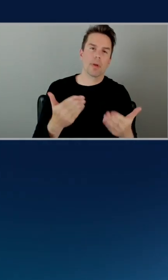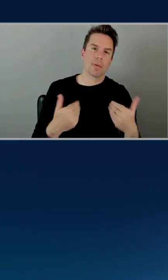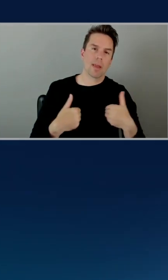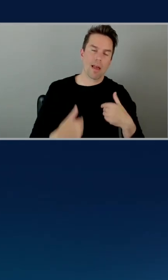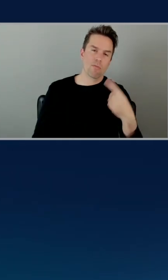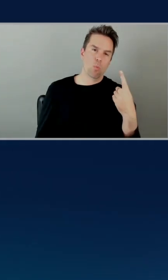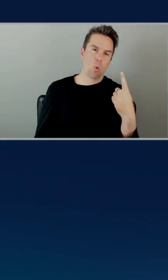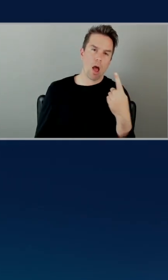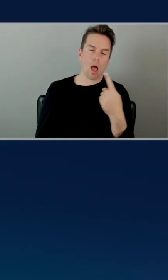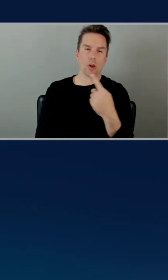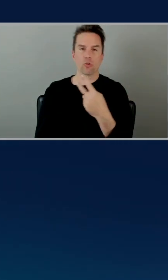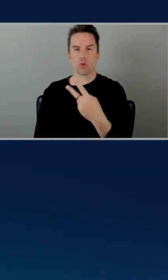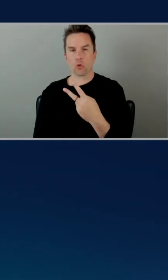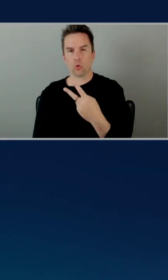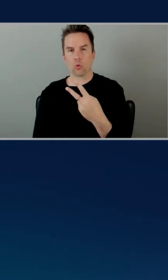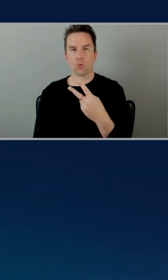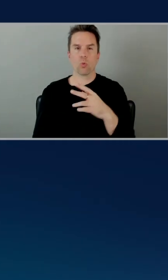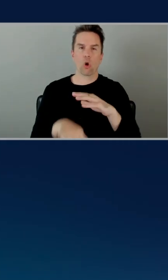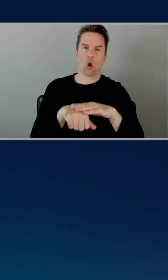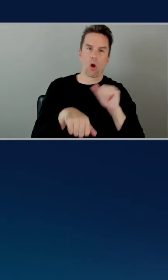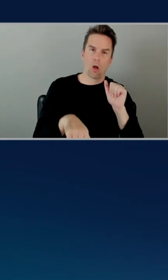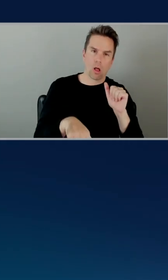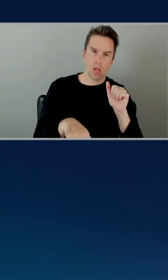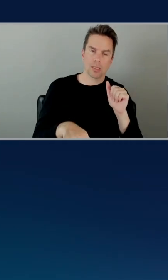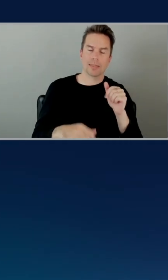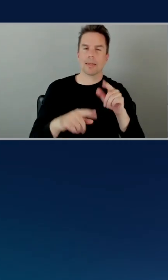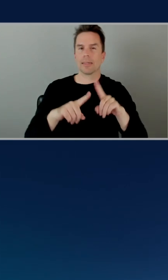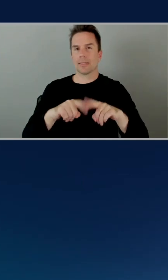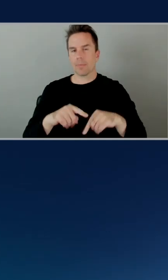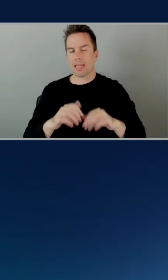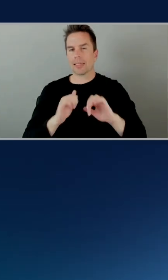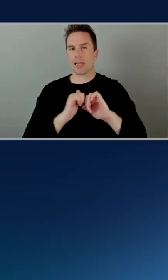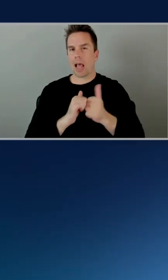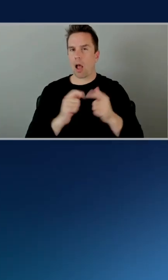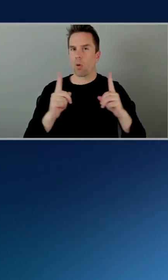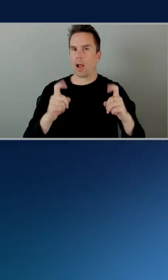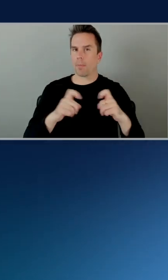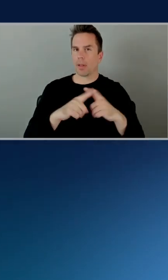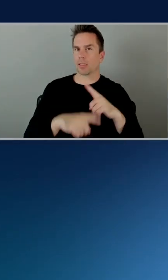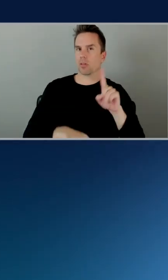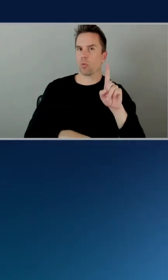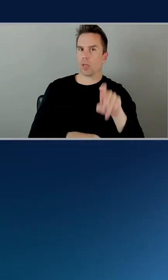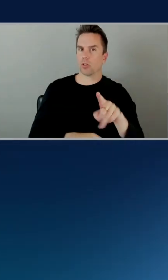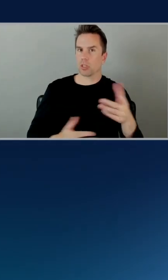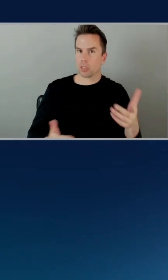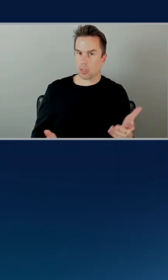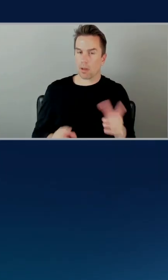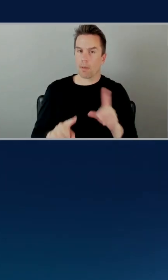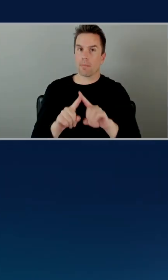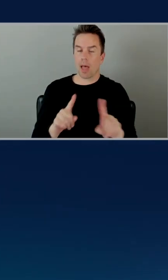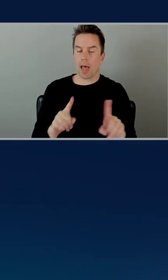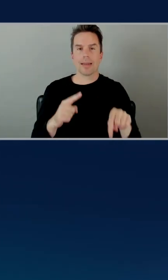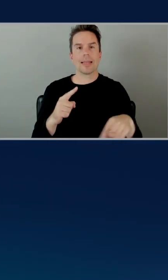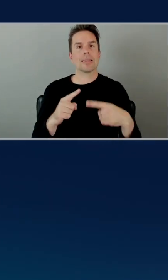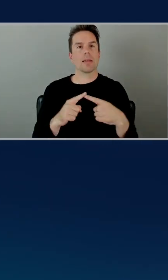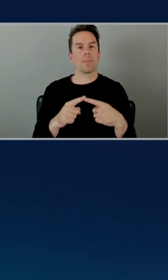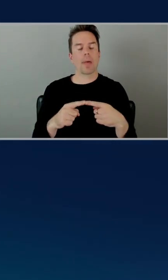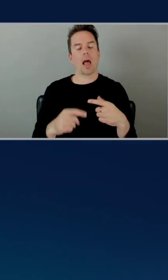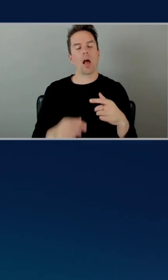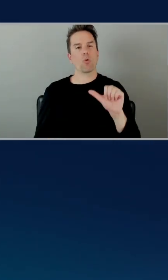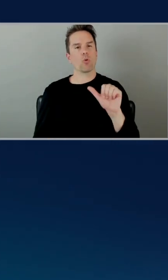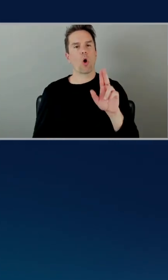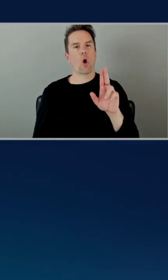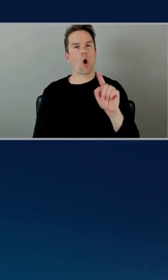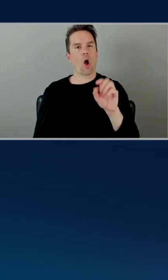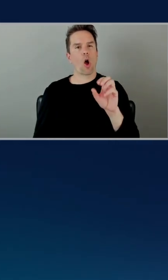one knowledge base call, or multiple calls. Yeah. It can break that down. So that's really what it's about. It's about automating work for people using